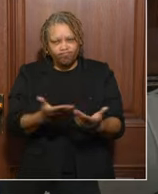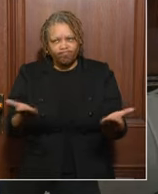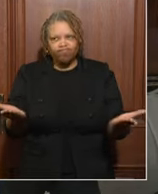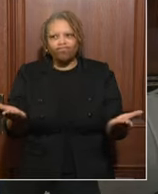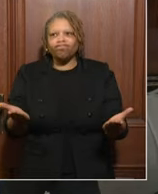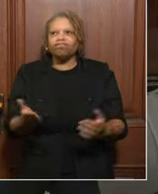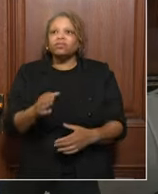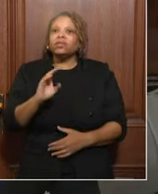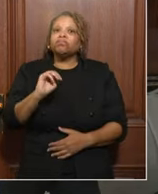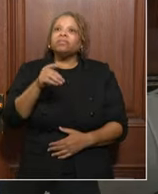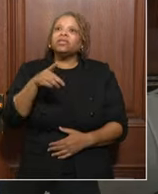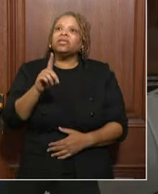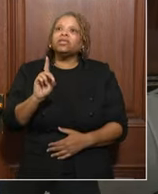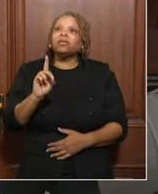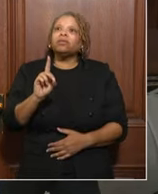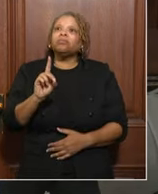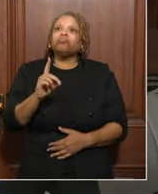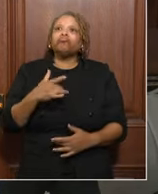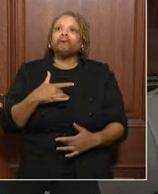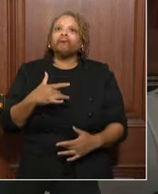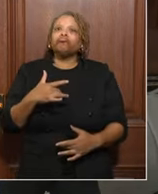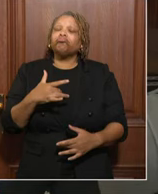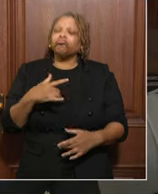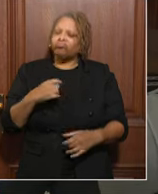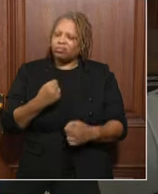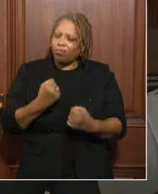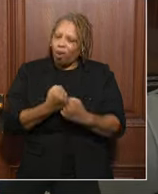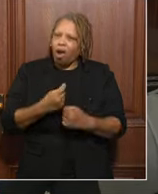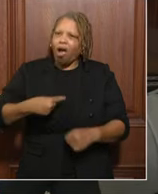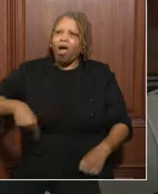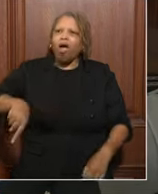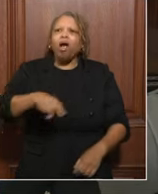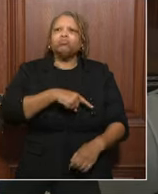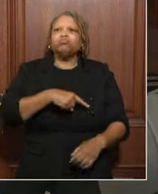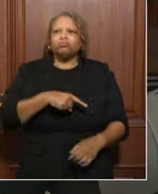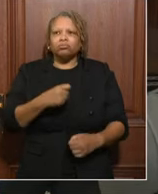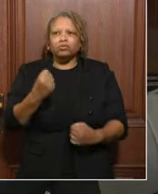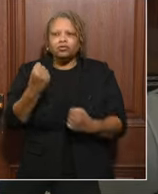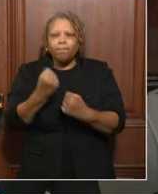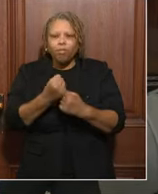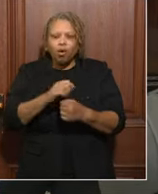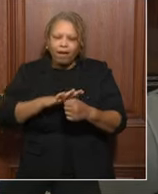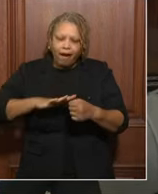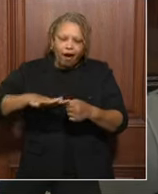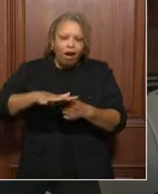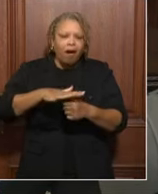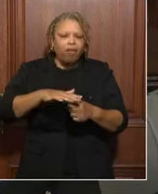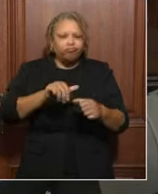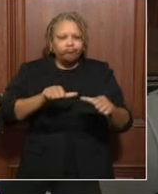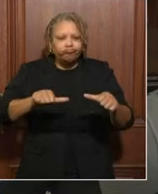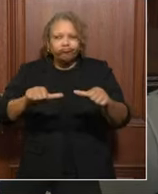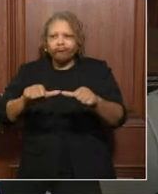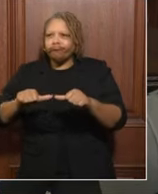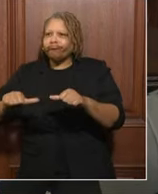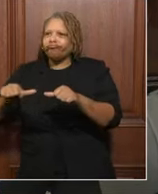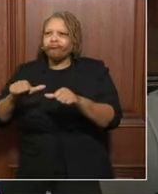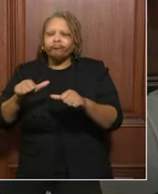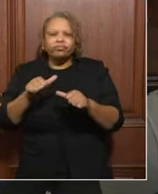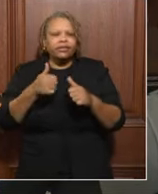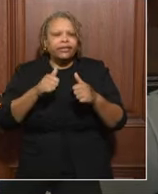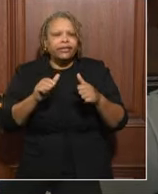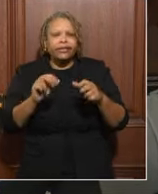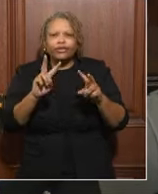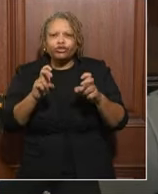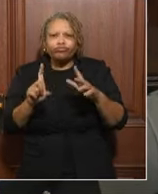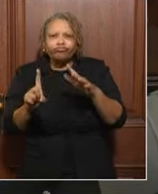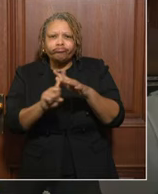role for the Board of Elections to support precincts if there's any issue at a precinct,